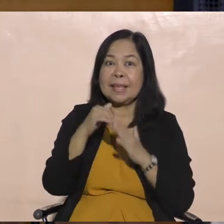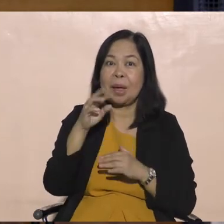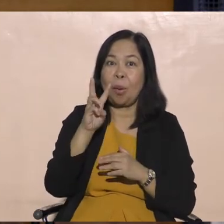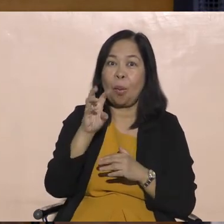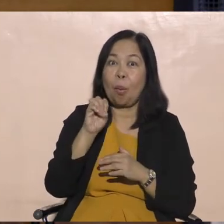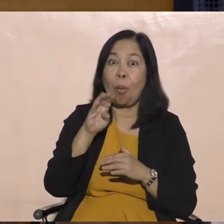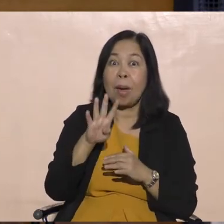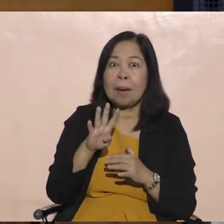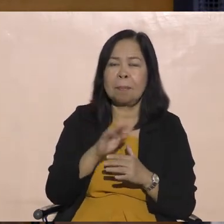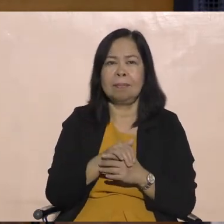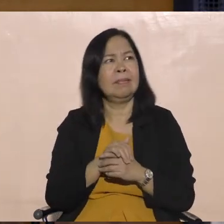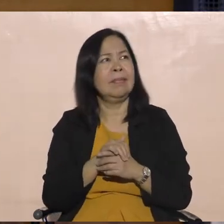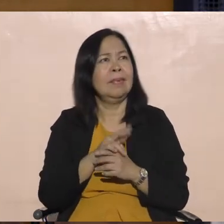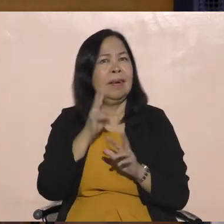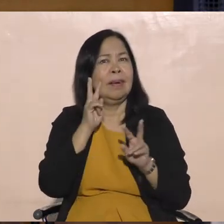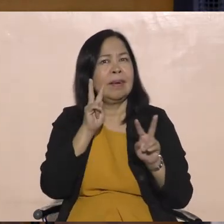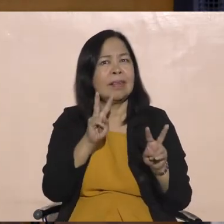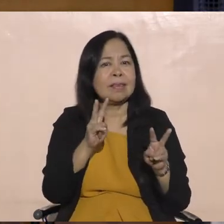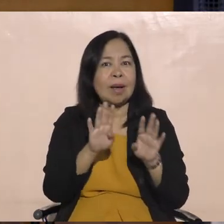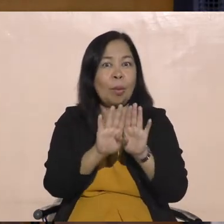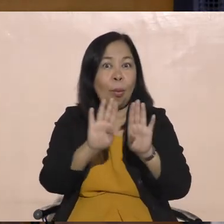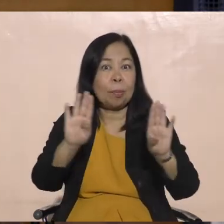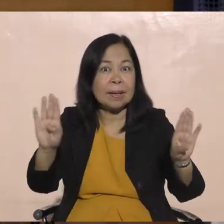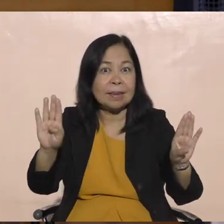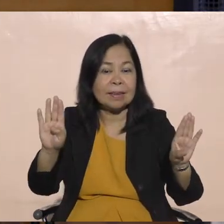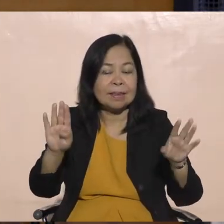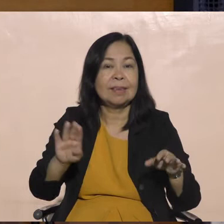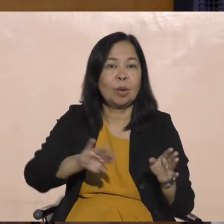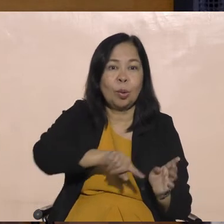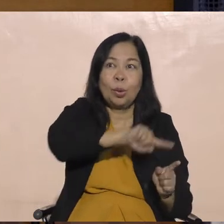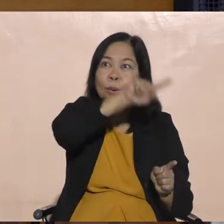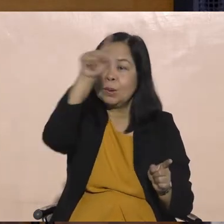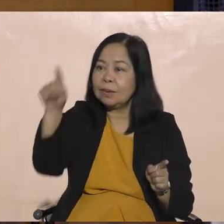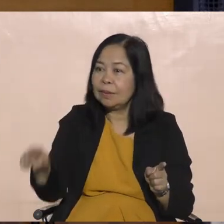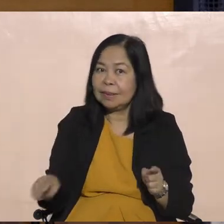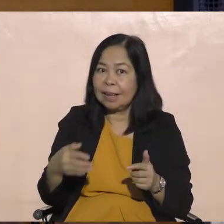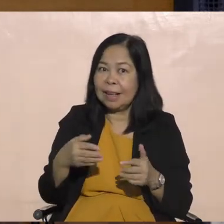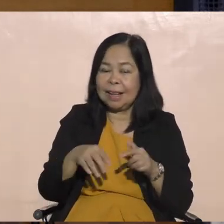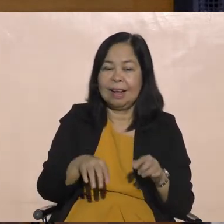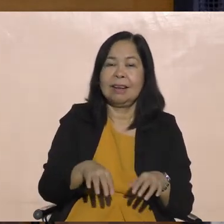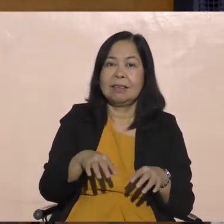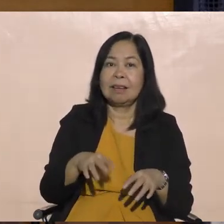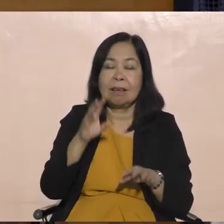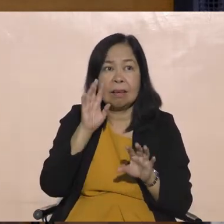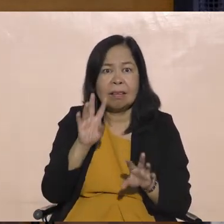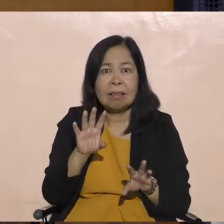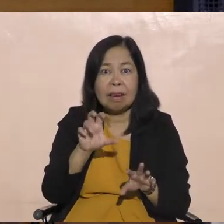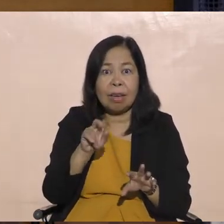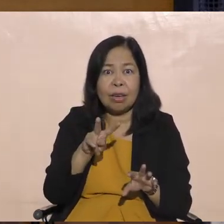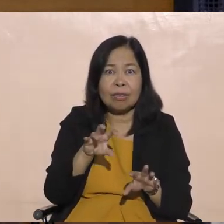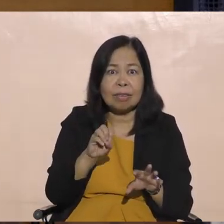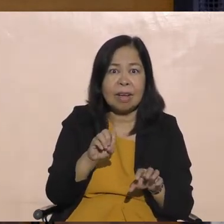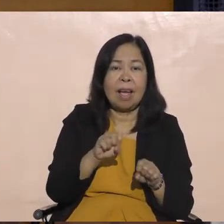sa spider, mga kaigsunan, nga naghimo og iyang balayan, wave, dito sa entrance of the cave. And as he